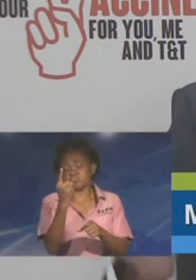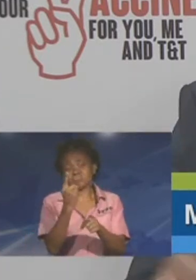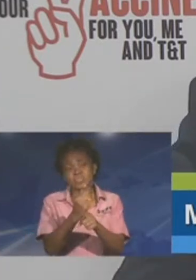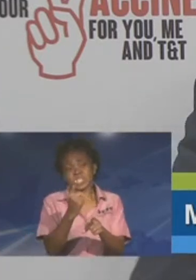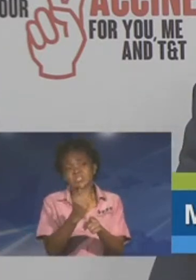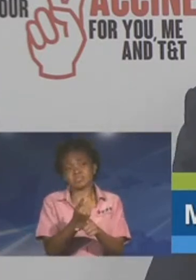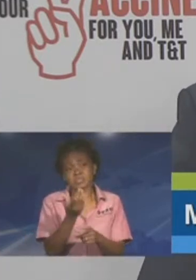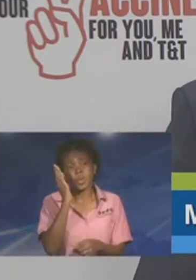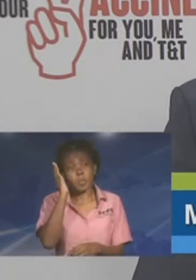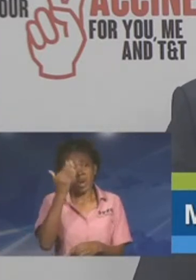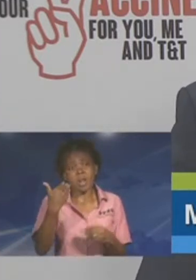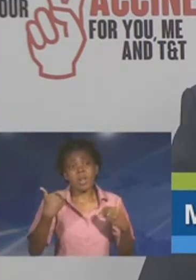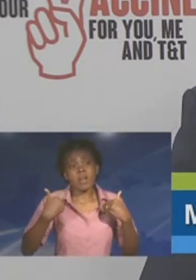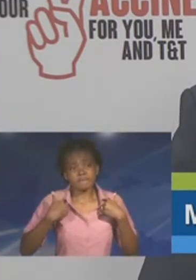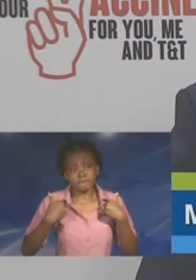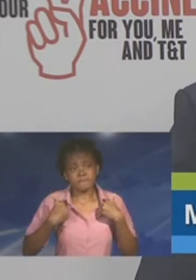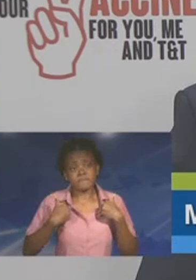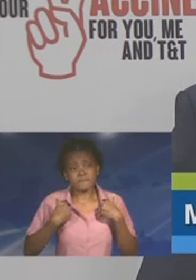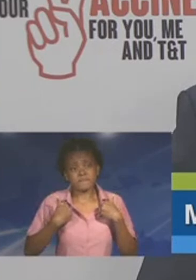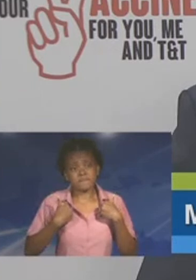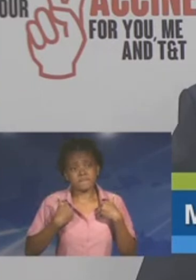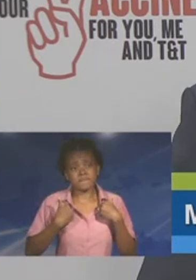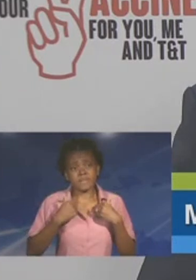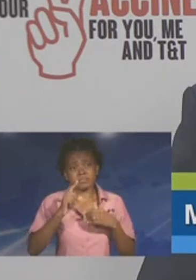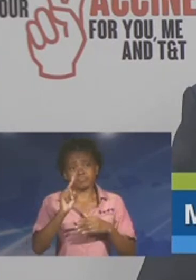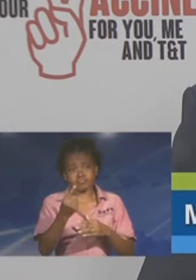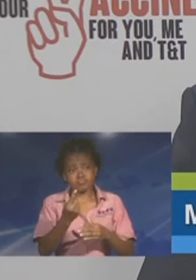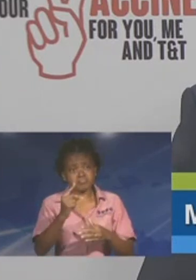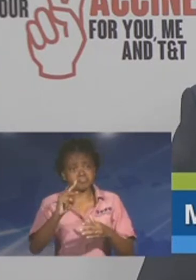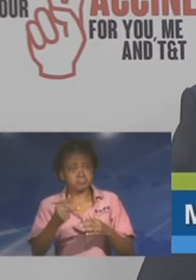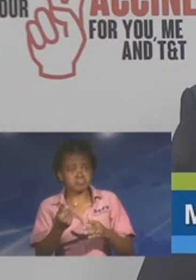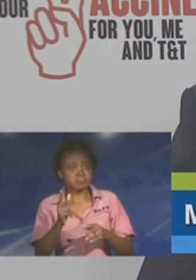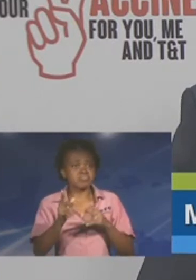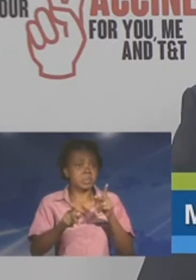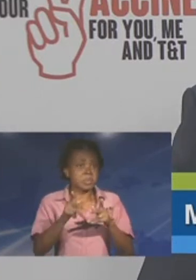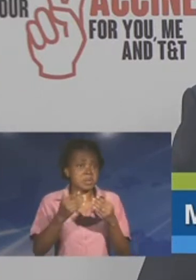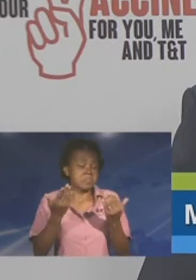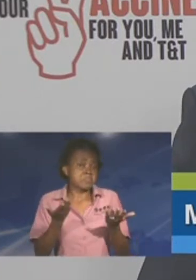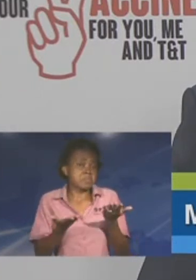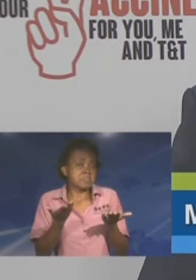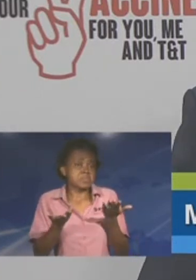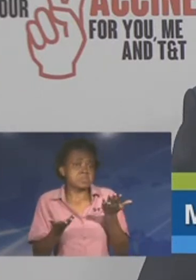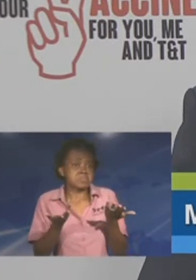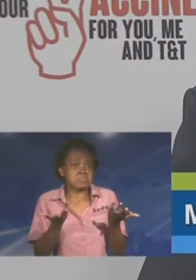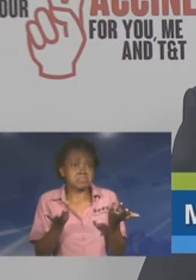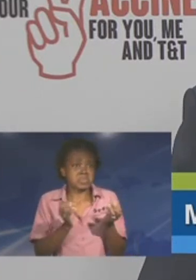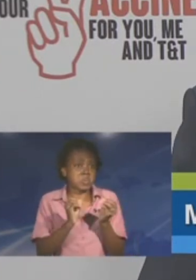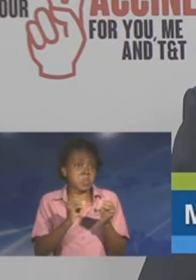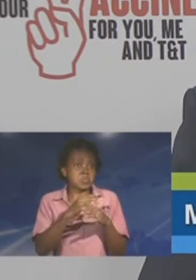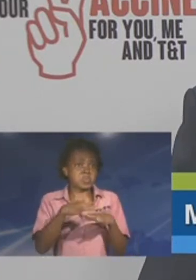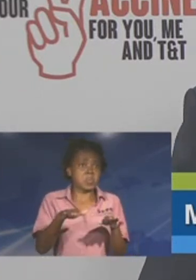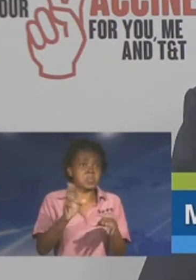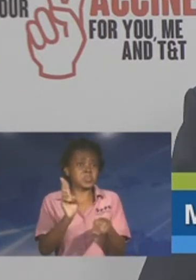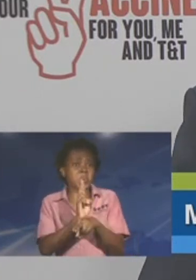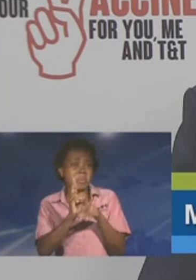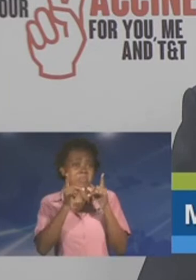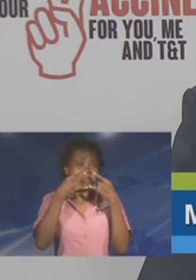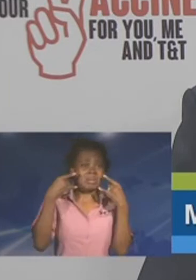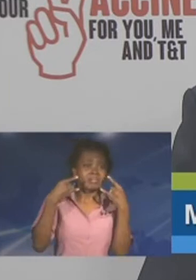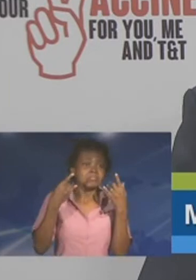person, making comments about masks, and that is fine. But it seems in the public domain, the vast majority of